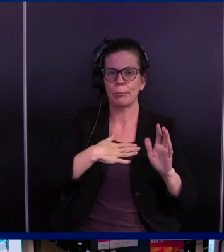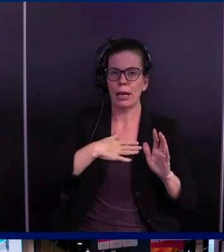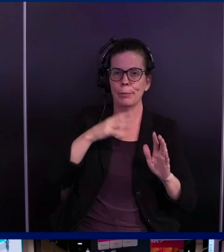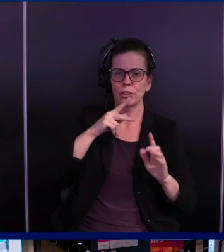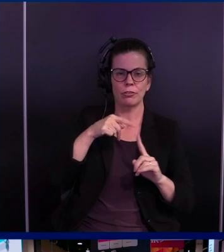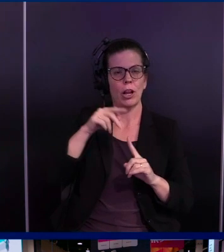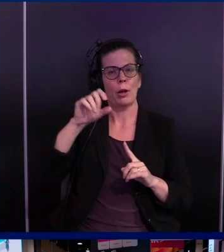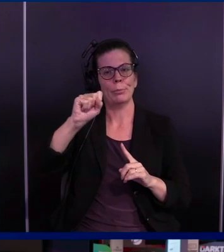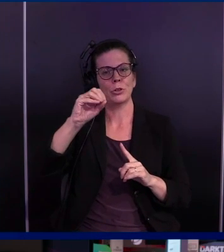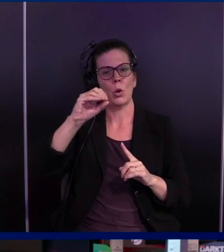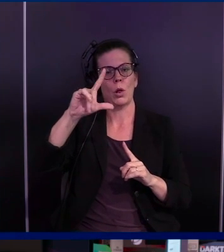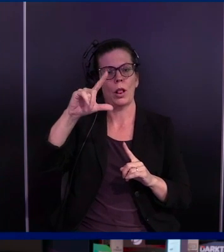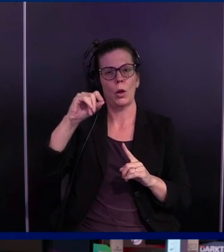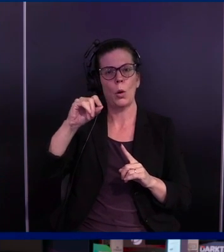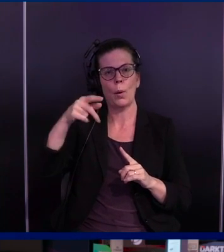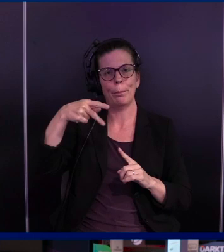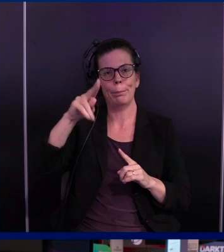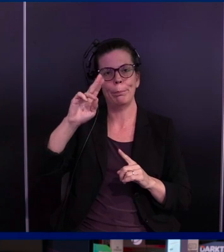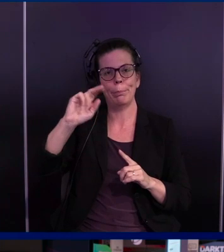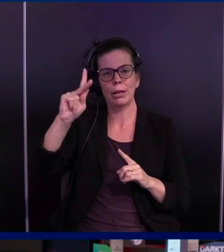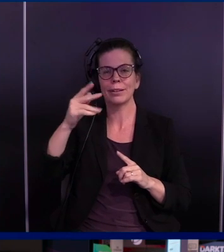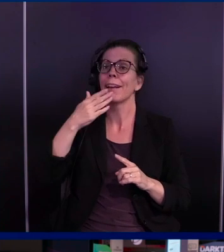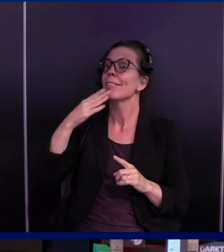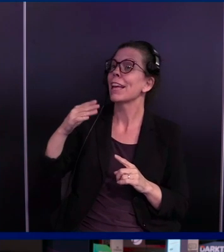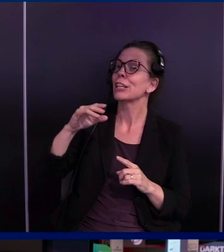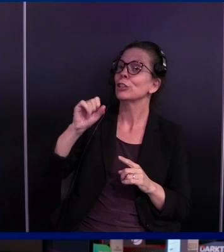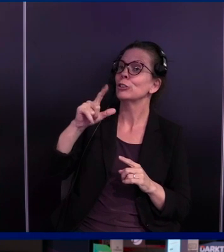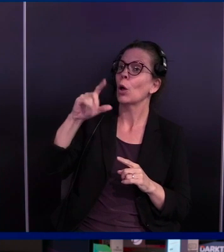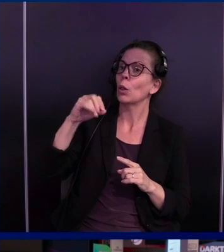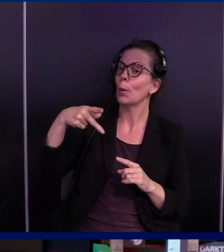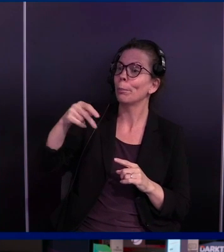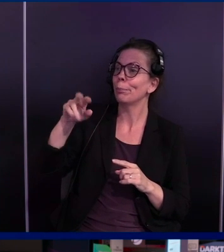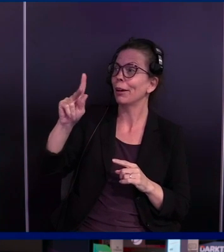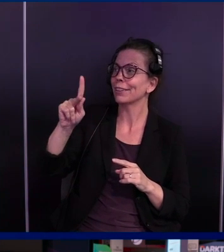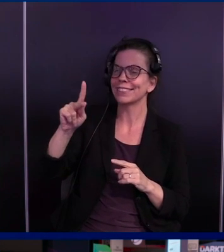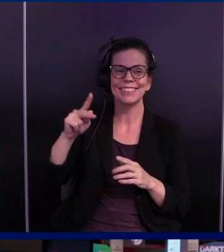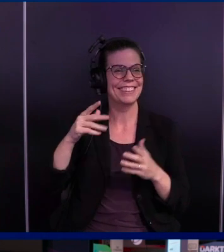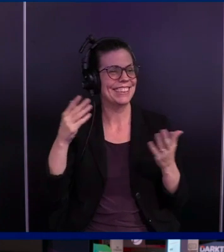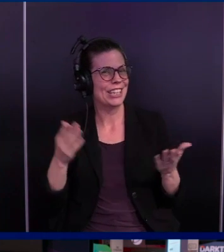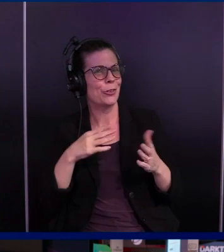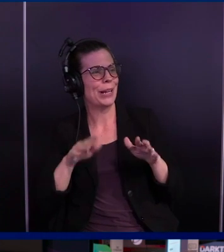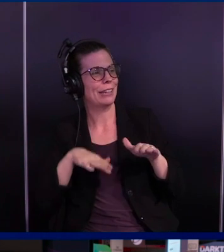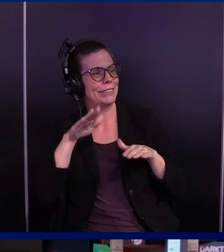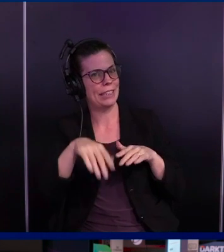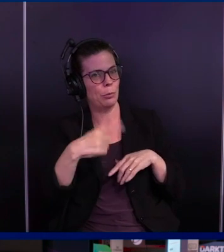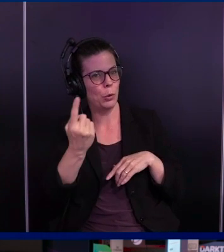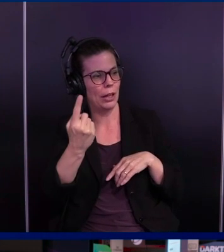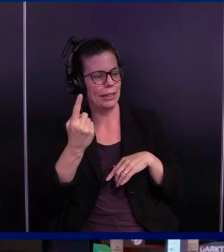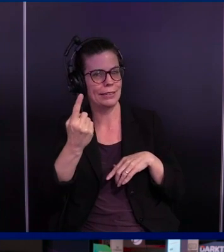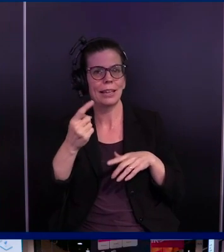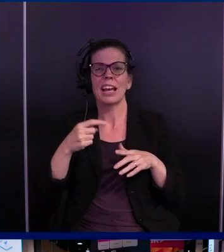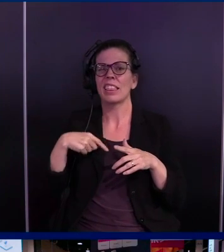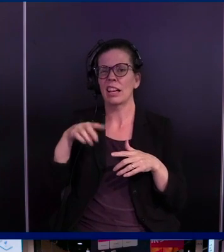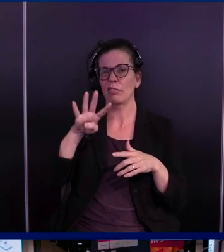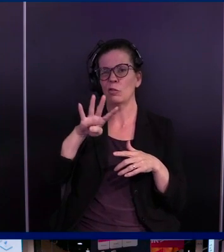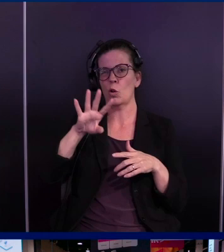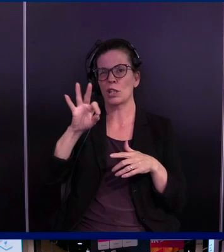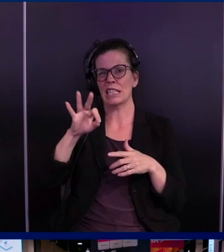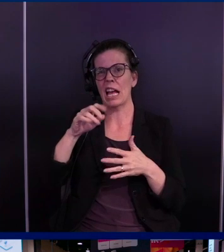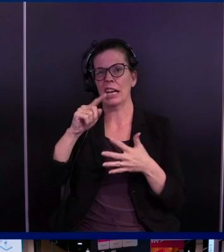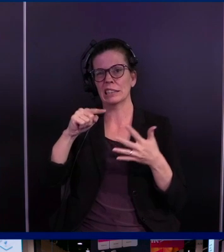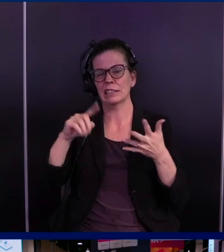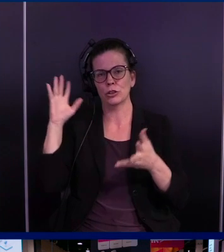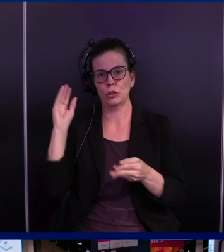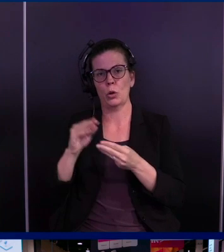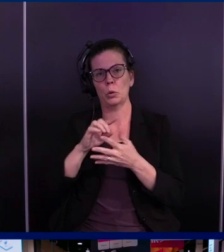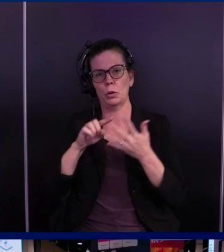Solapunk. All right. Thank you, Solopunk.com. There you go. So here we have step 1, and we have 49 steps in